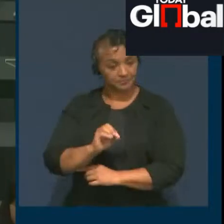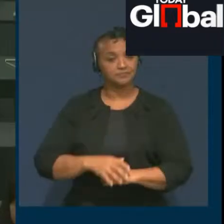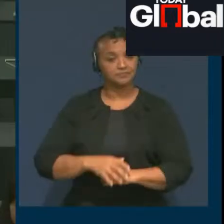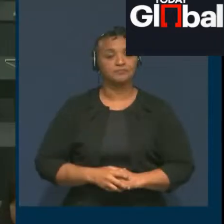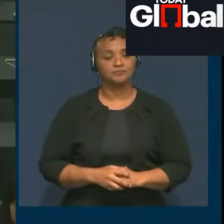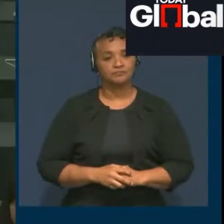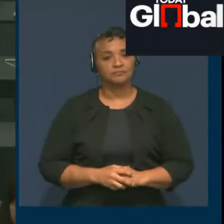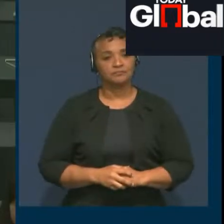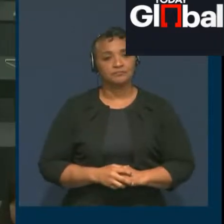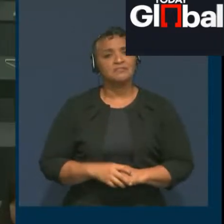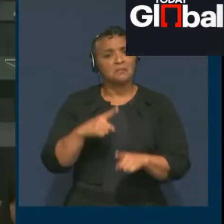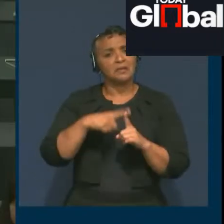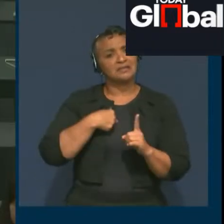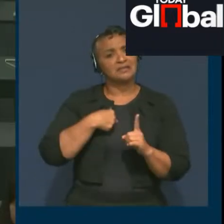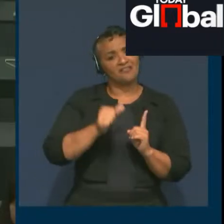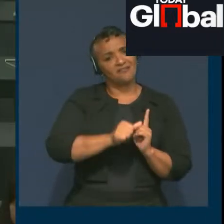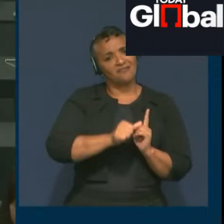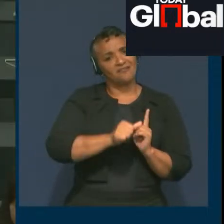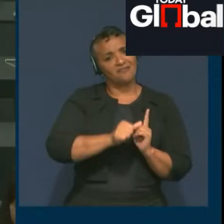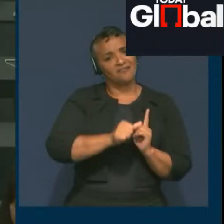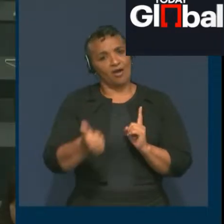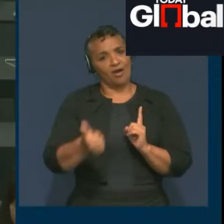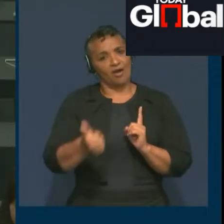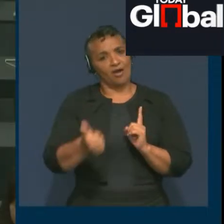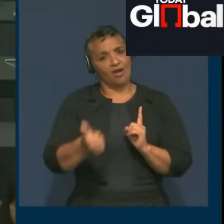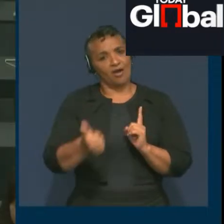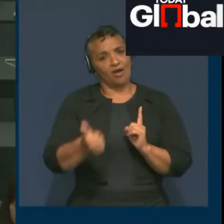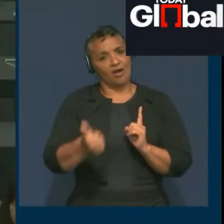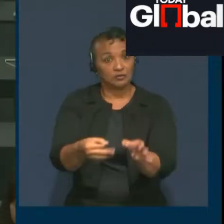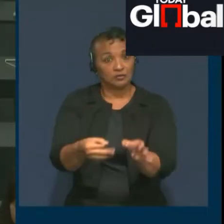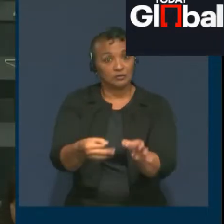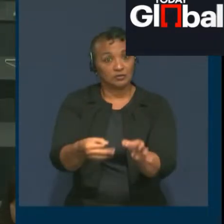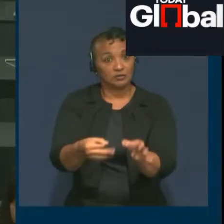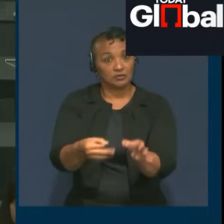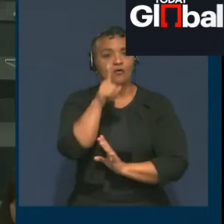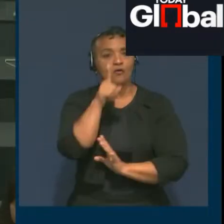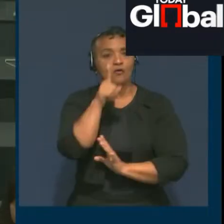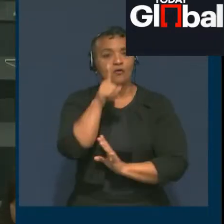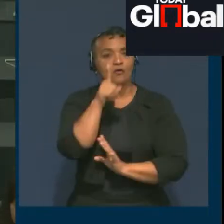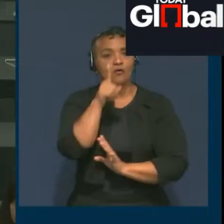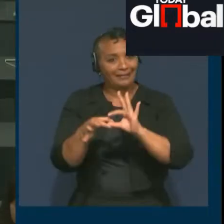the other related strategies, for example, the Qatar Plan for Autism,